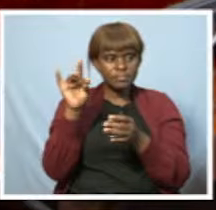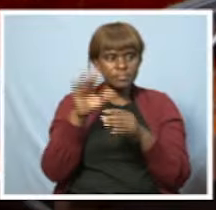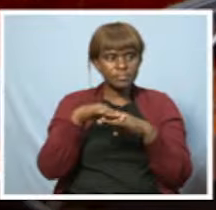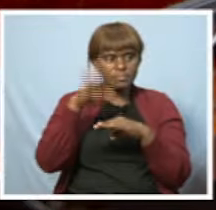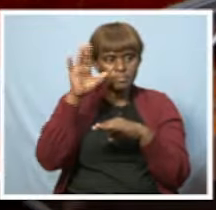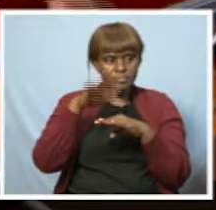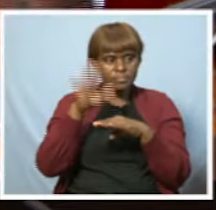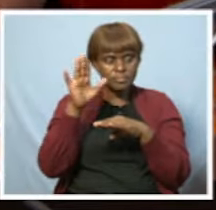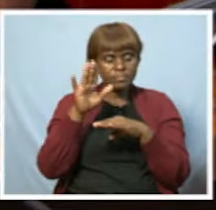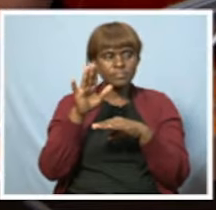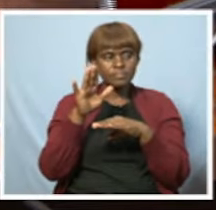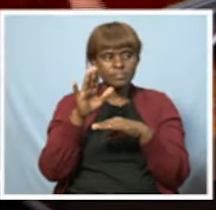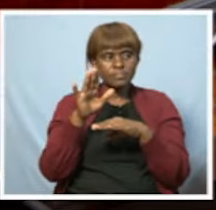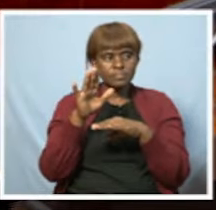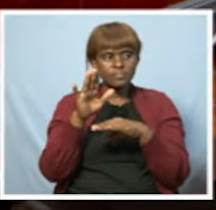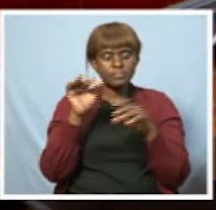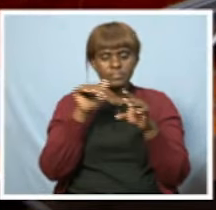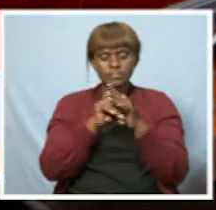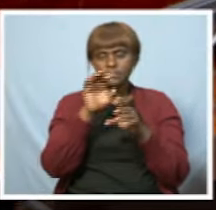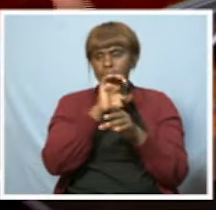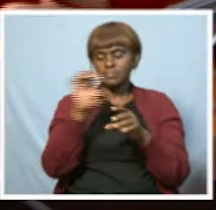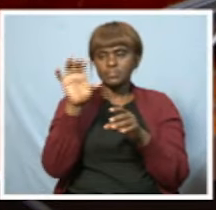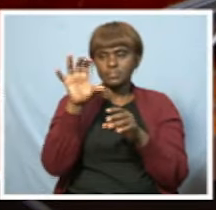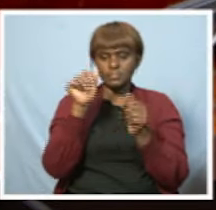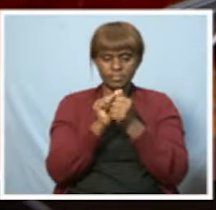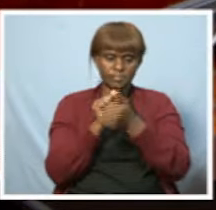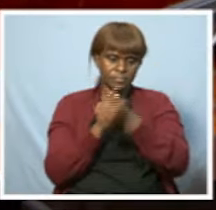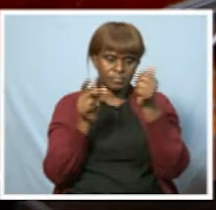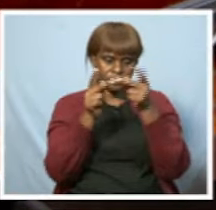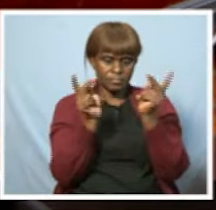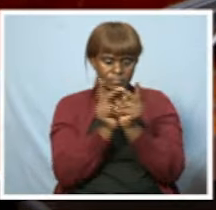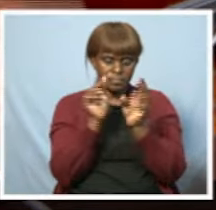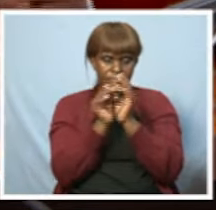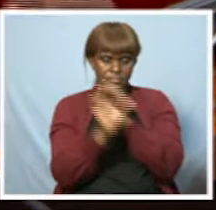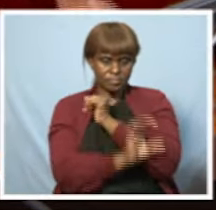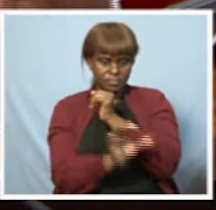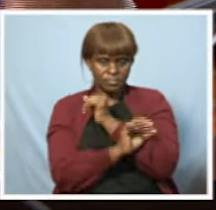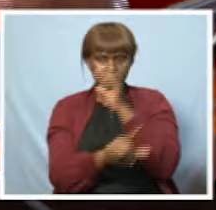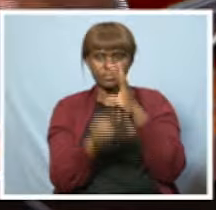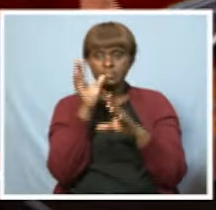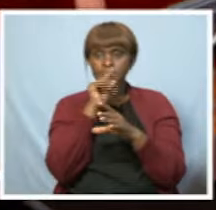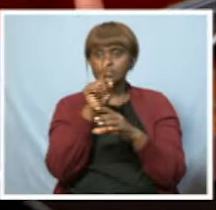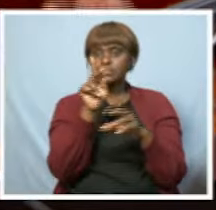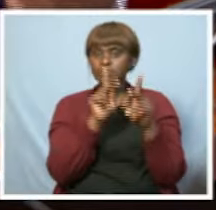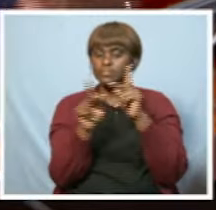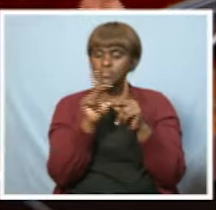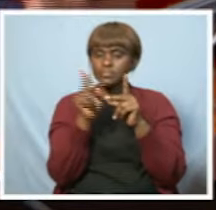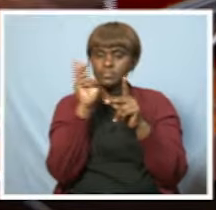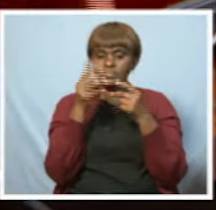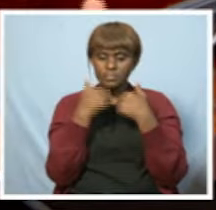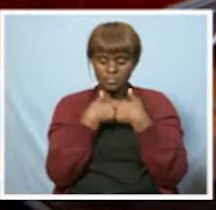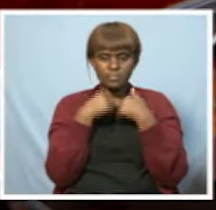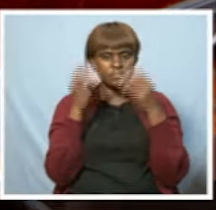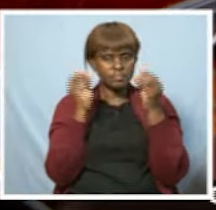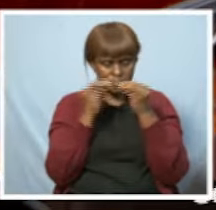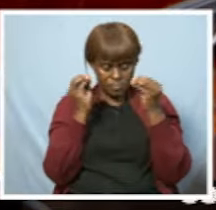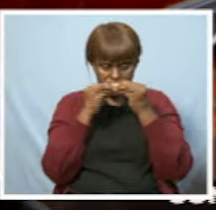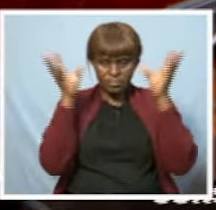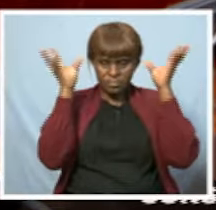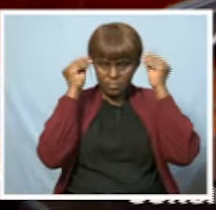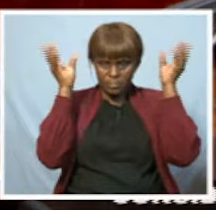above, in Eastern Province and other parts of the country, you'll find that these people who actually have more